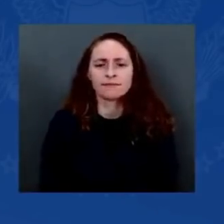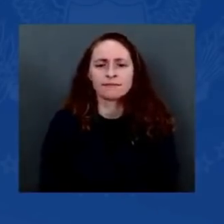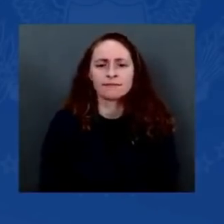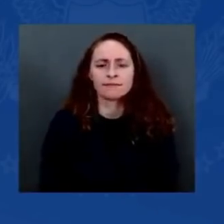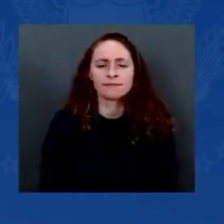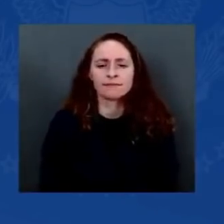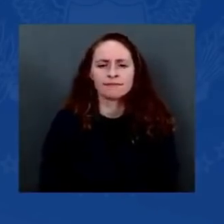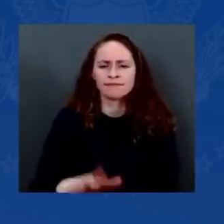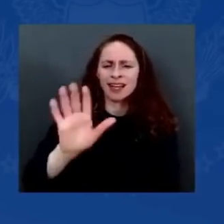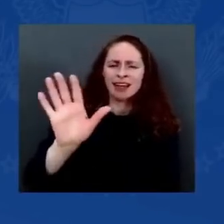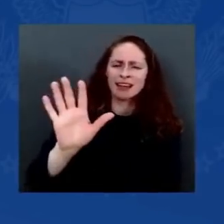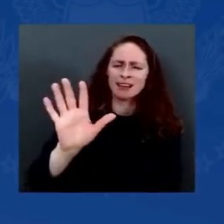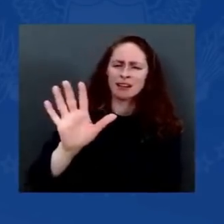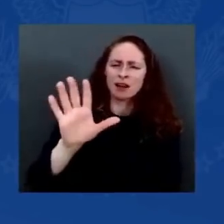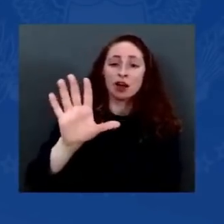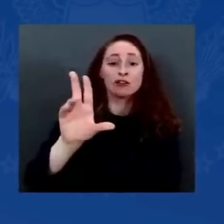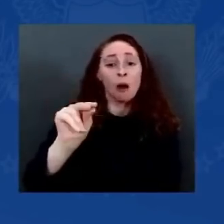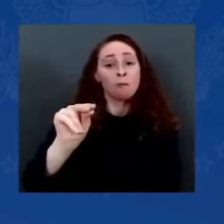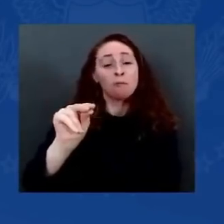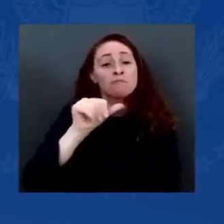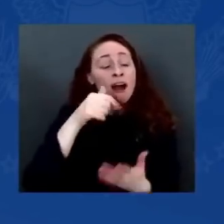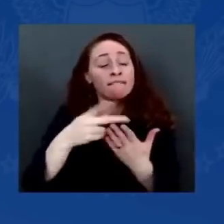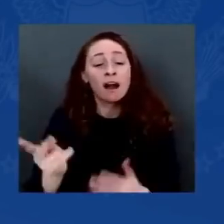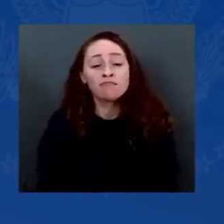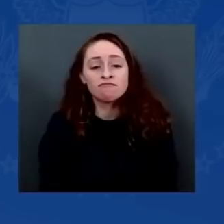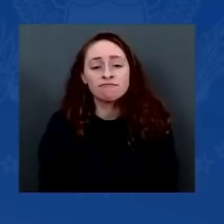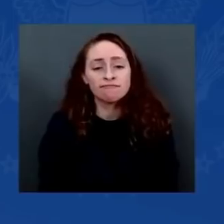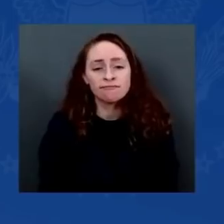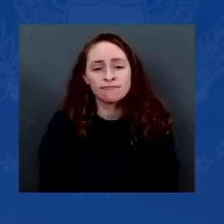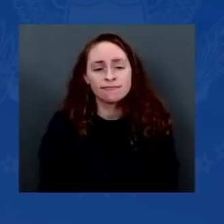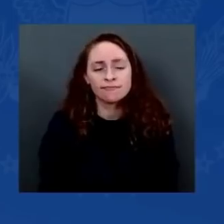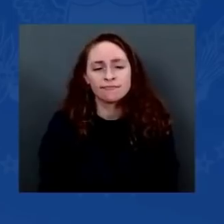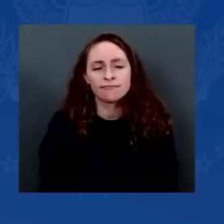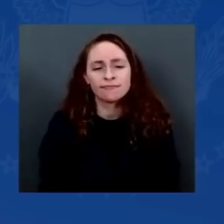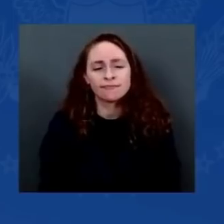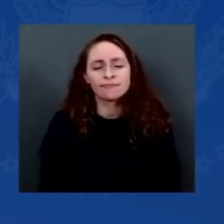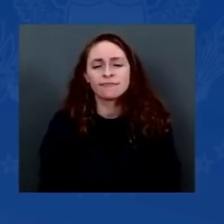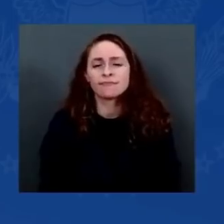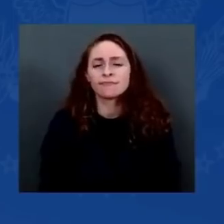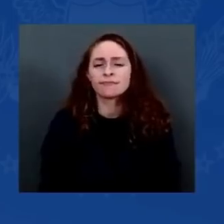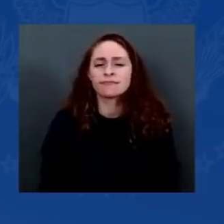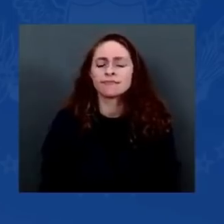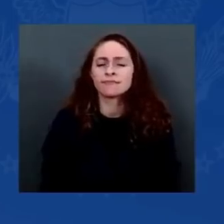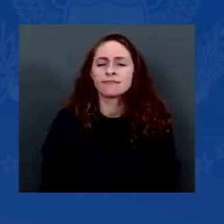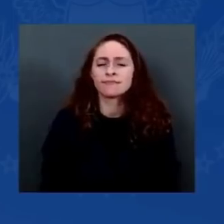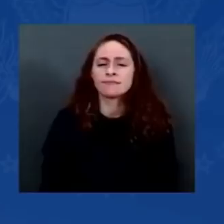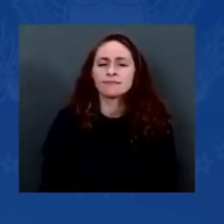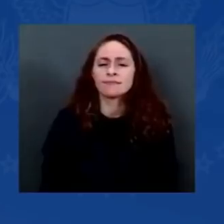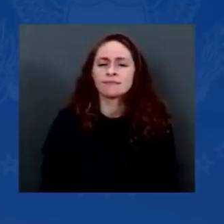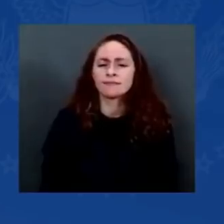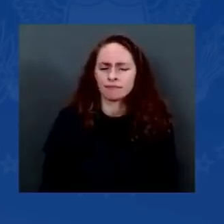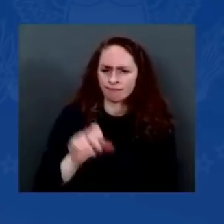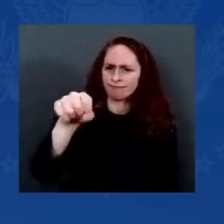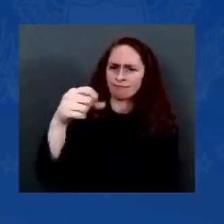no, it's not a failure. But the alarm bell went off. I don't think anybody anticipated